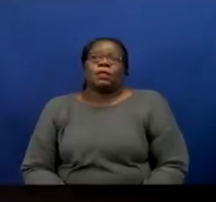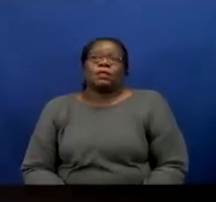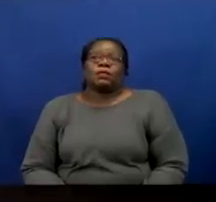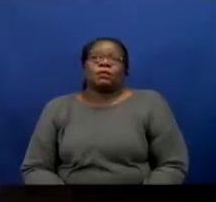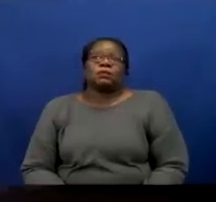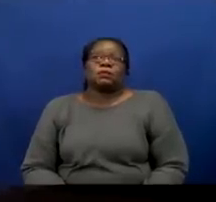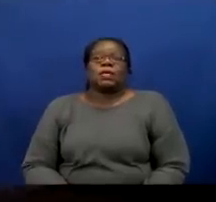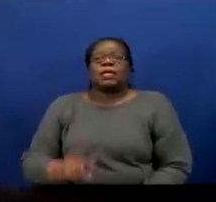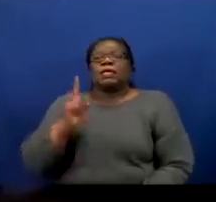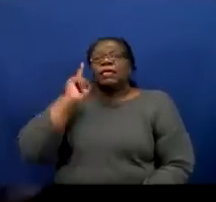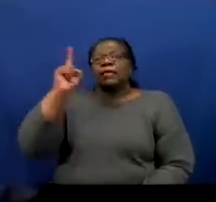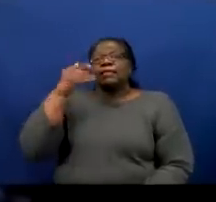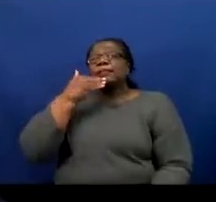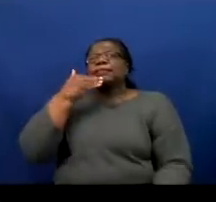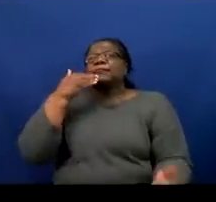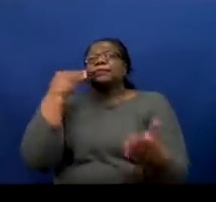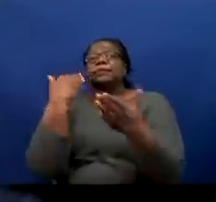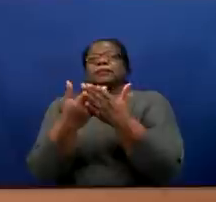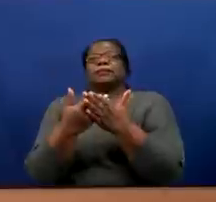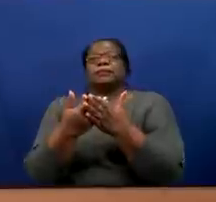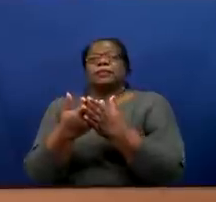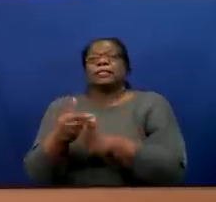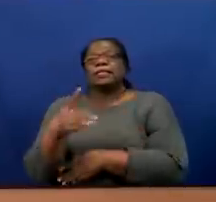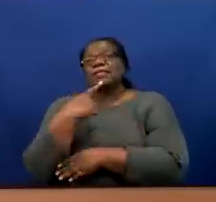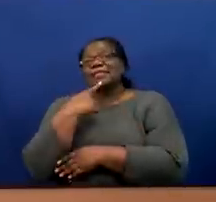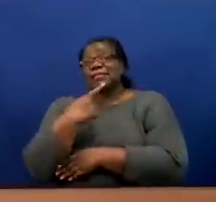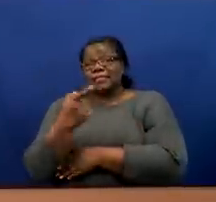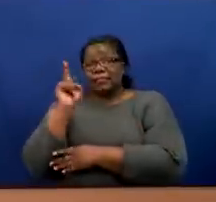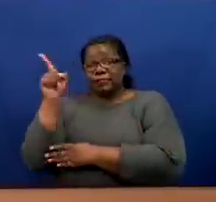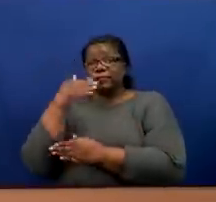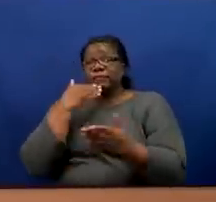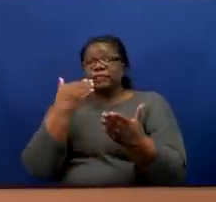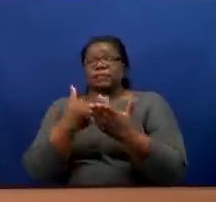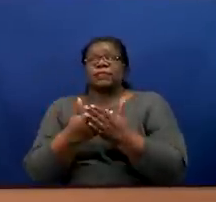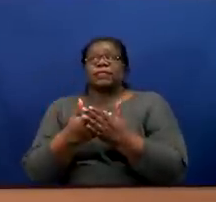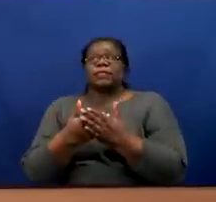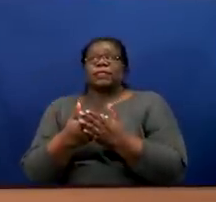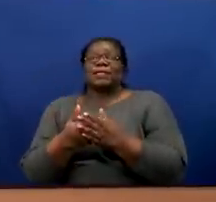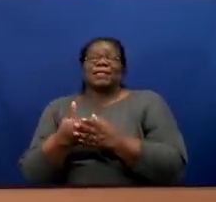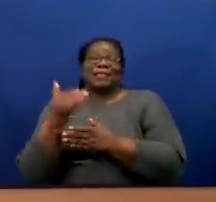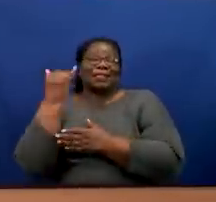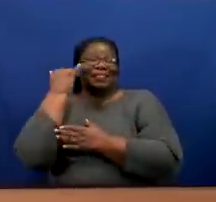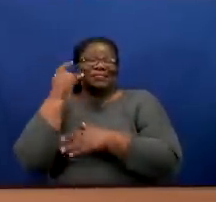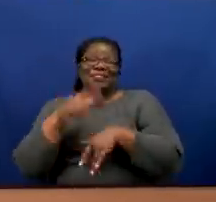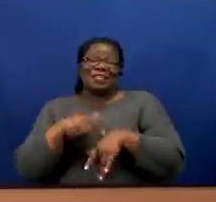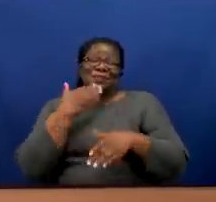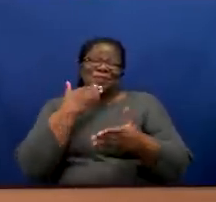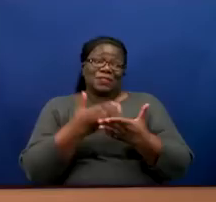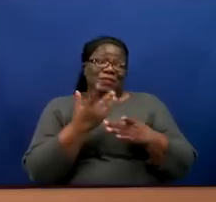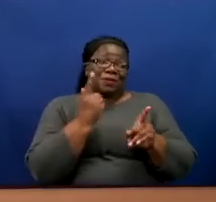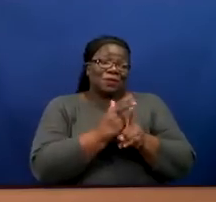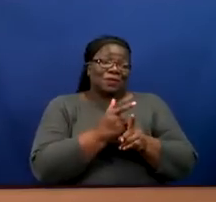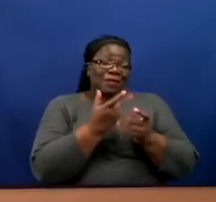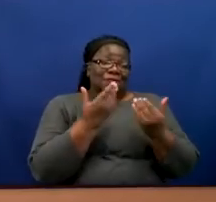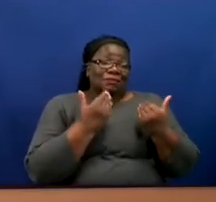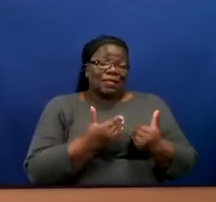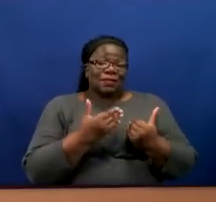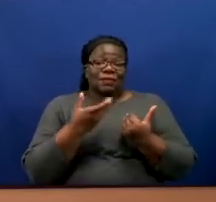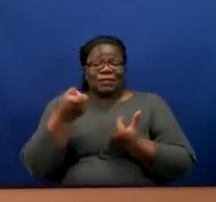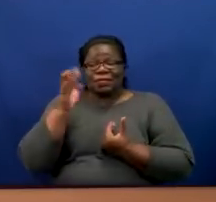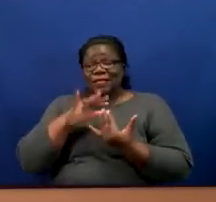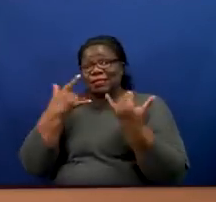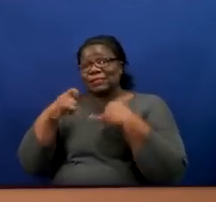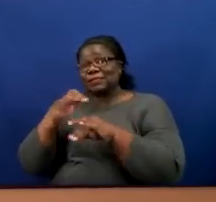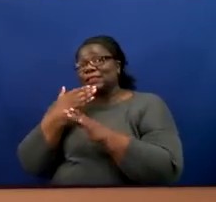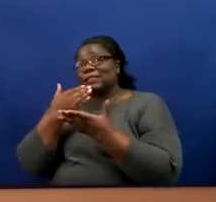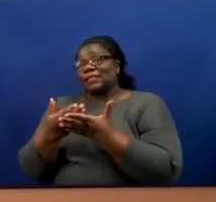He's good. I said he's good. Even if your times aren't good right now, he's still good. Even if you don't